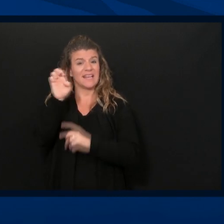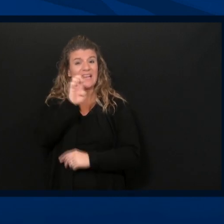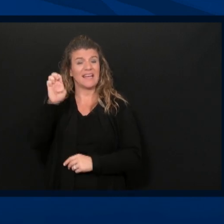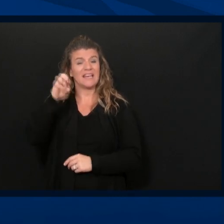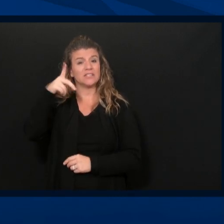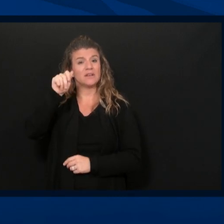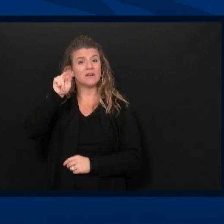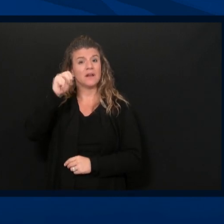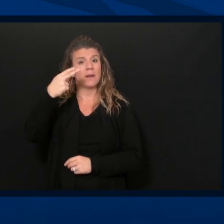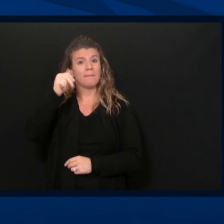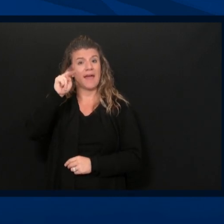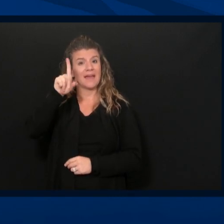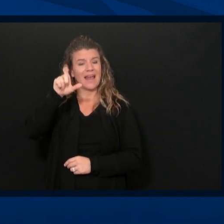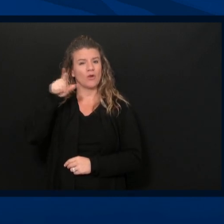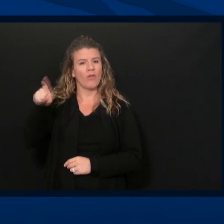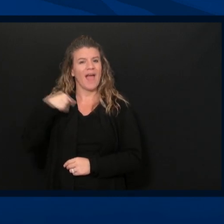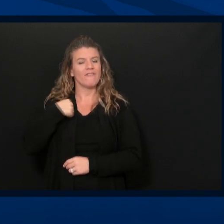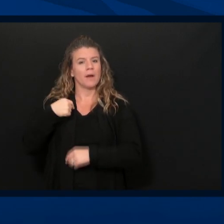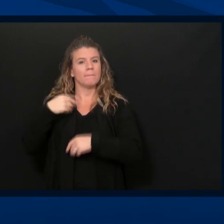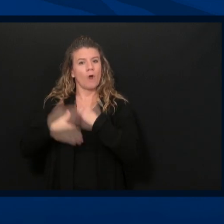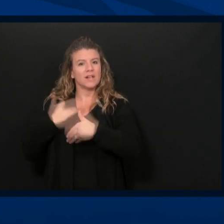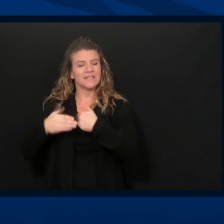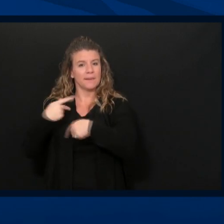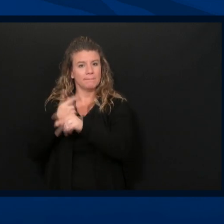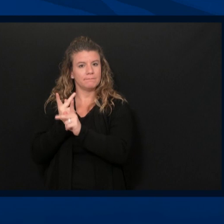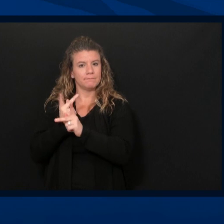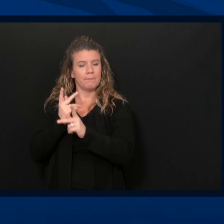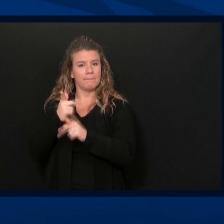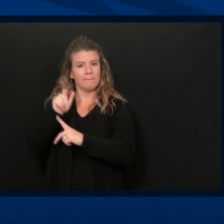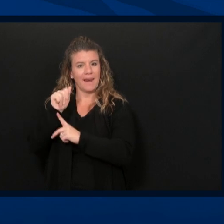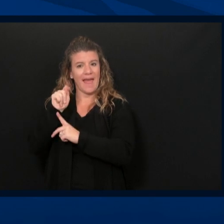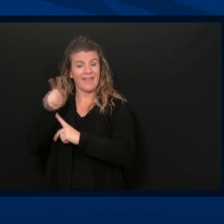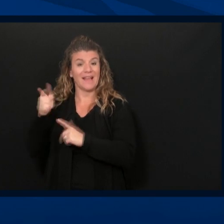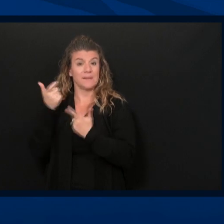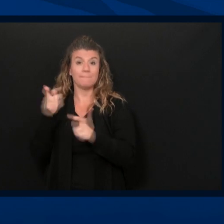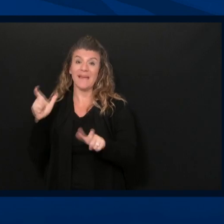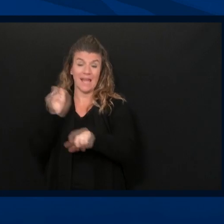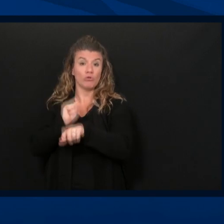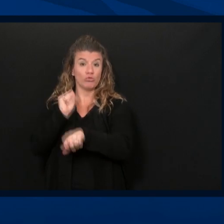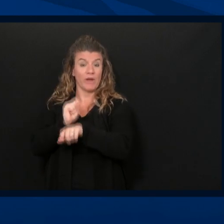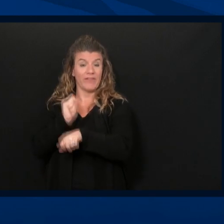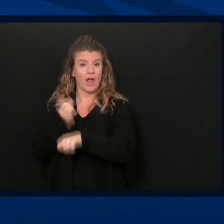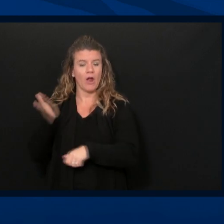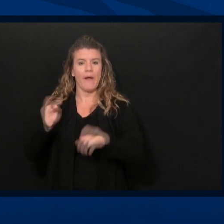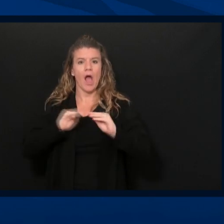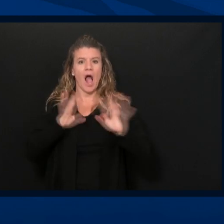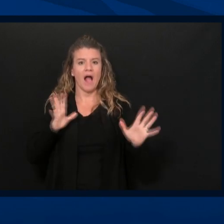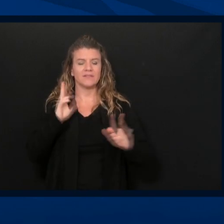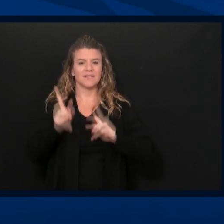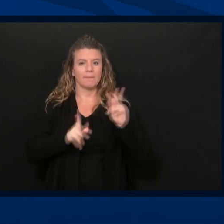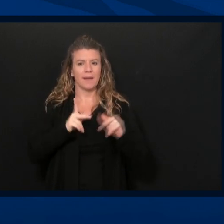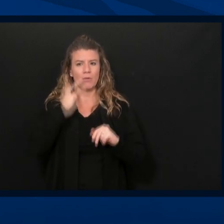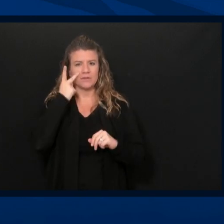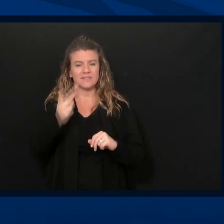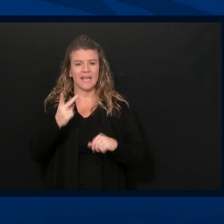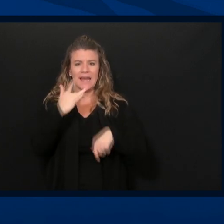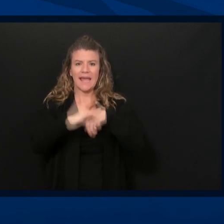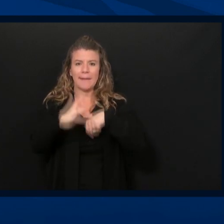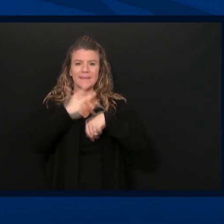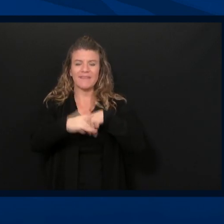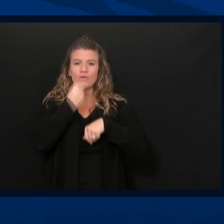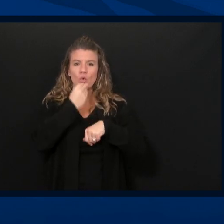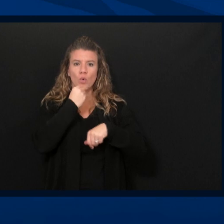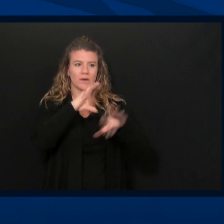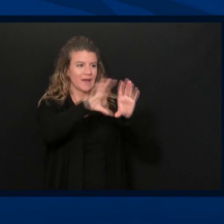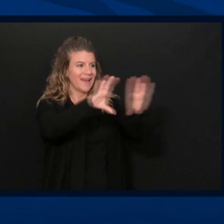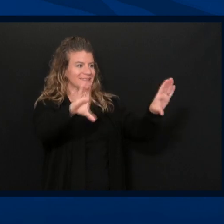poultry processing plant, and that's a big industry there. And obviously, with people seeing some empty meat cases because of what's going